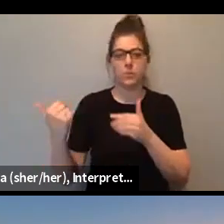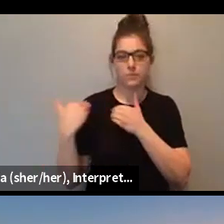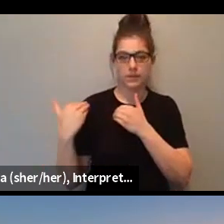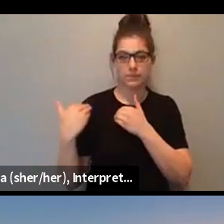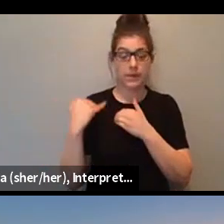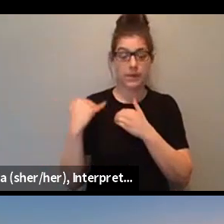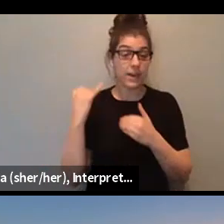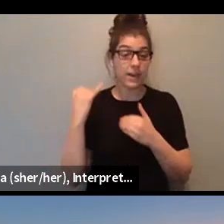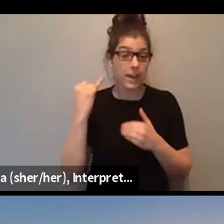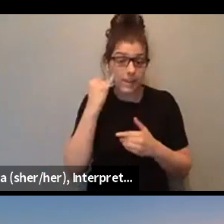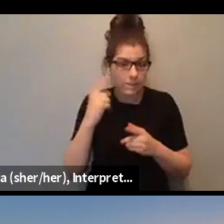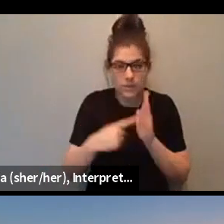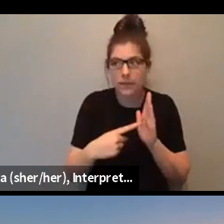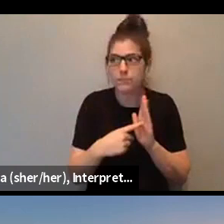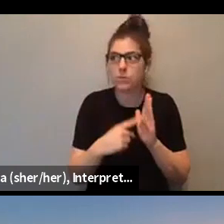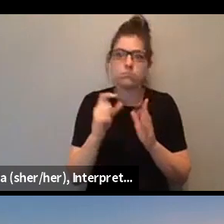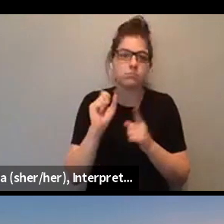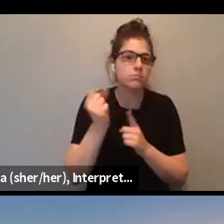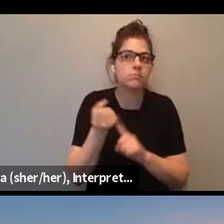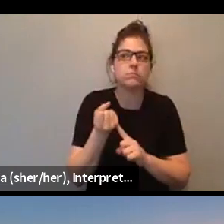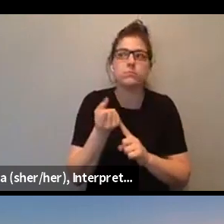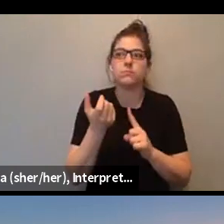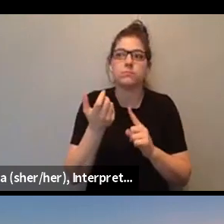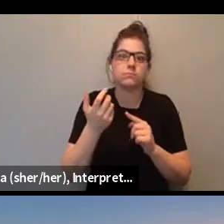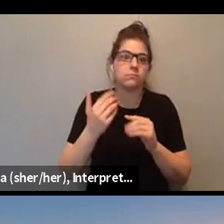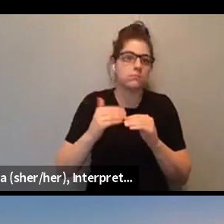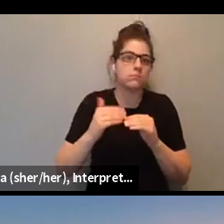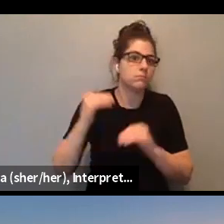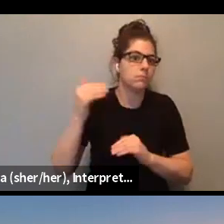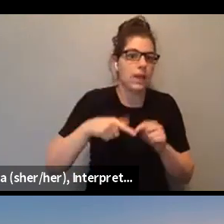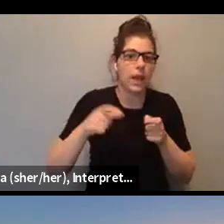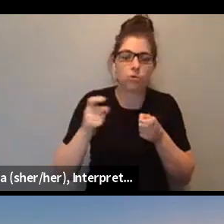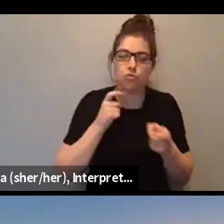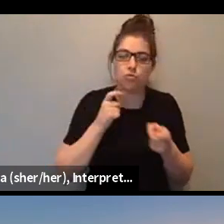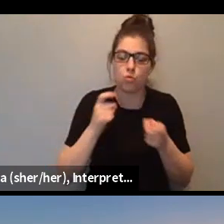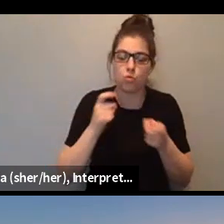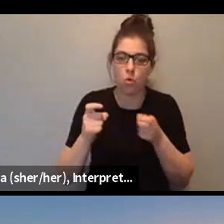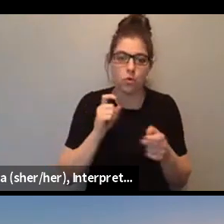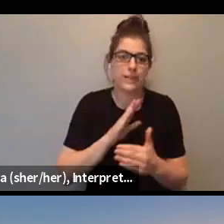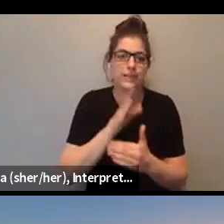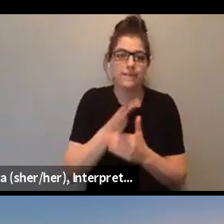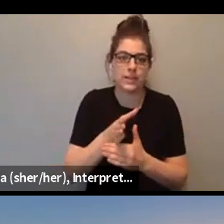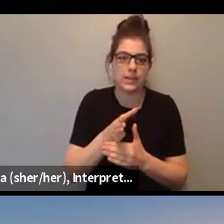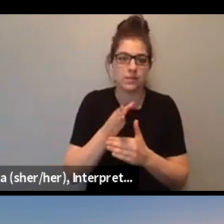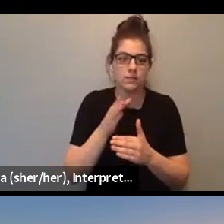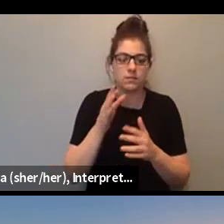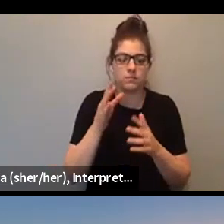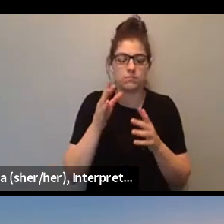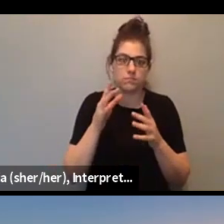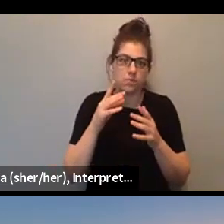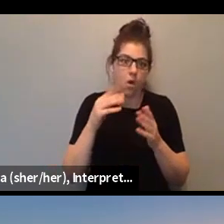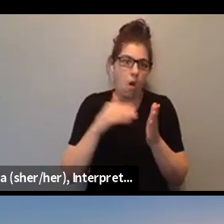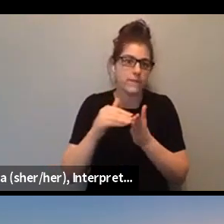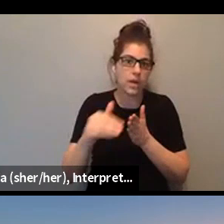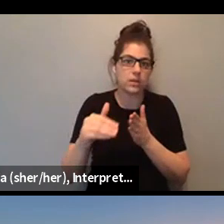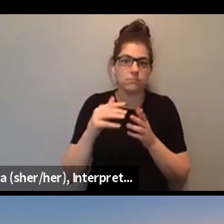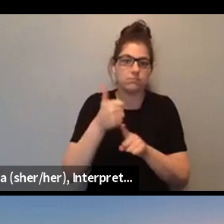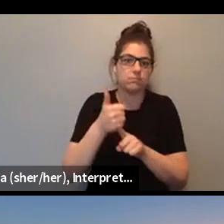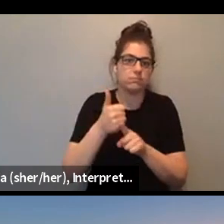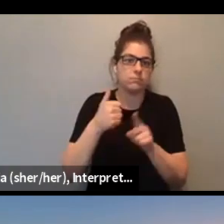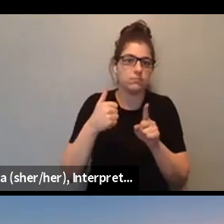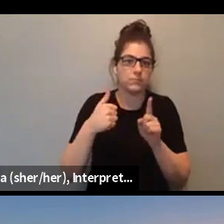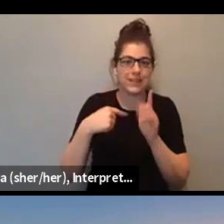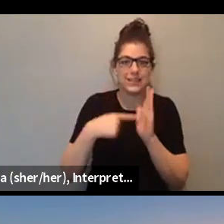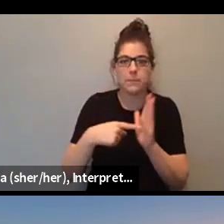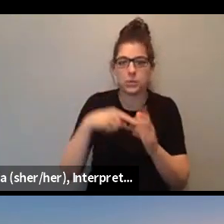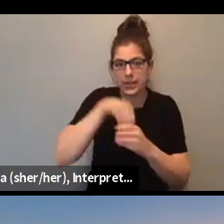beyond anyone's control intervene to prevent the fulfillment. Which are often cited as examples within that clause include travel